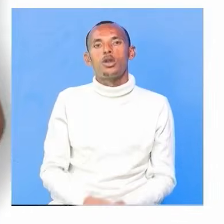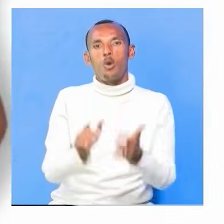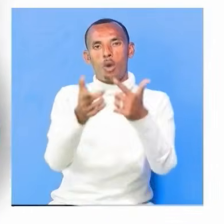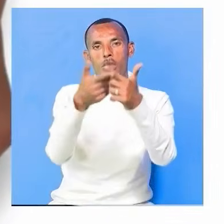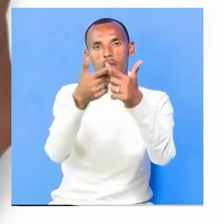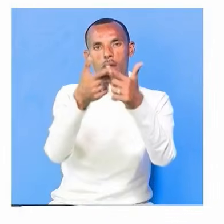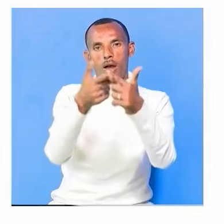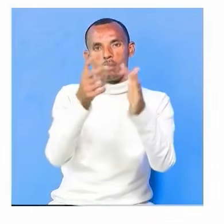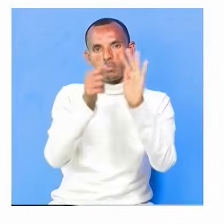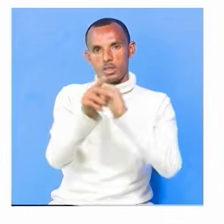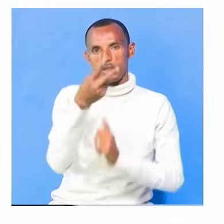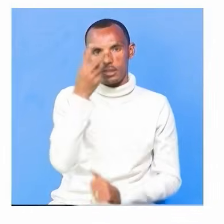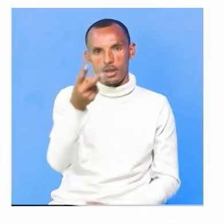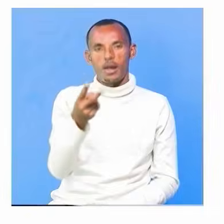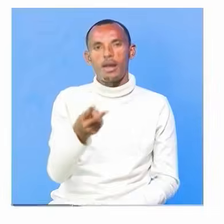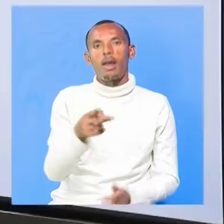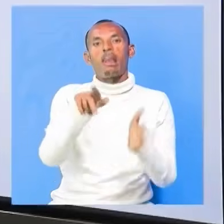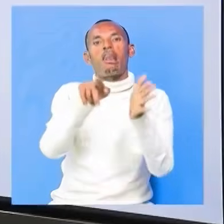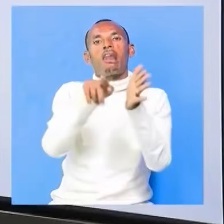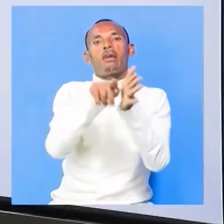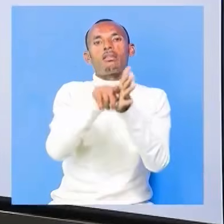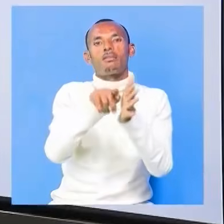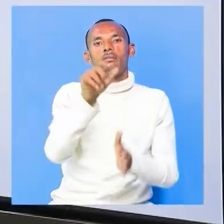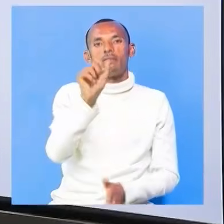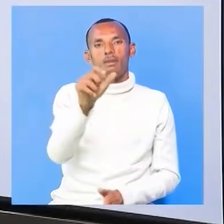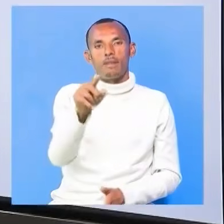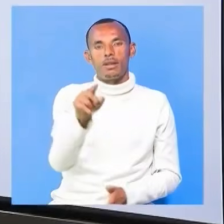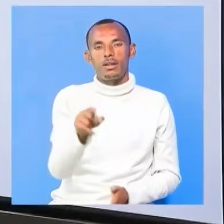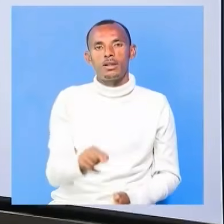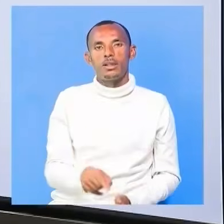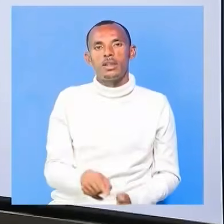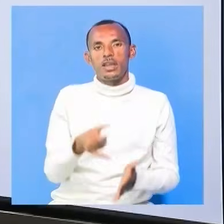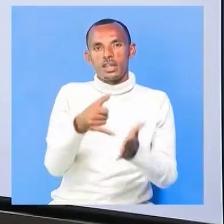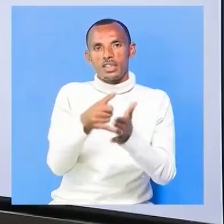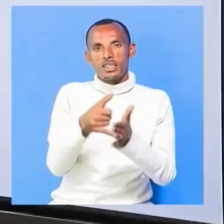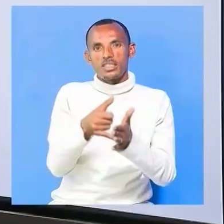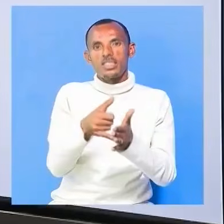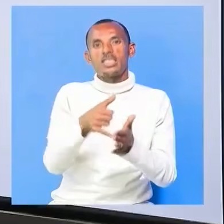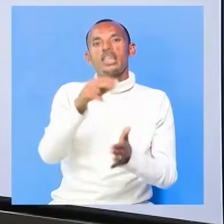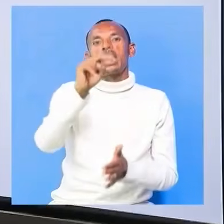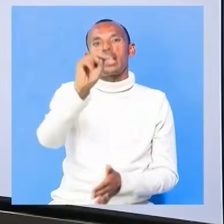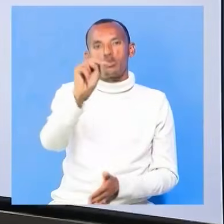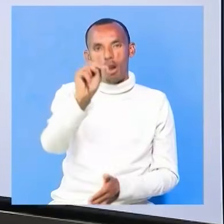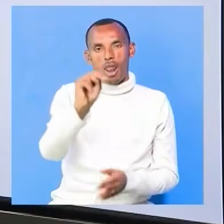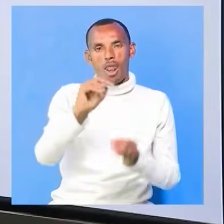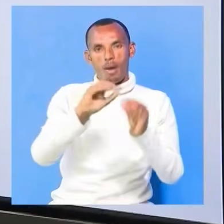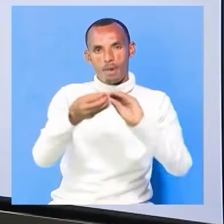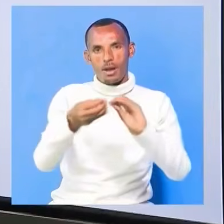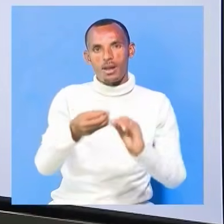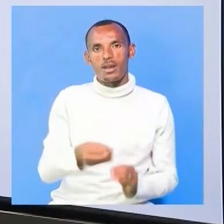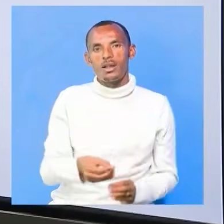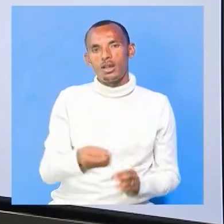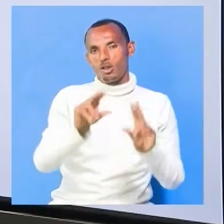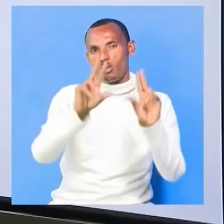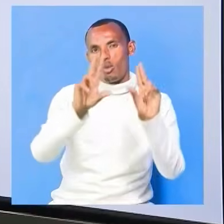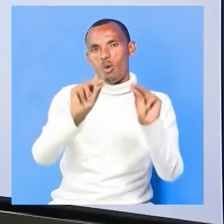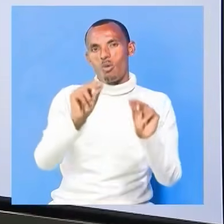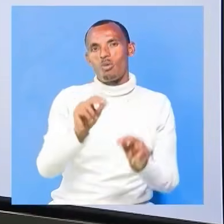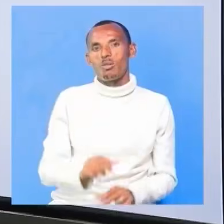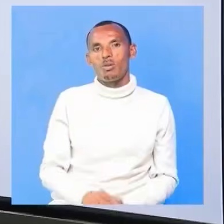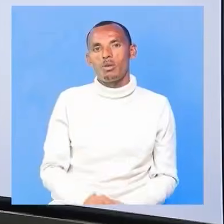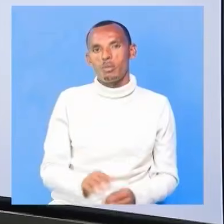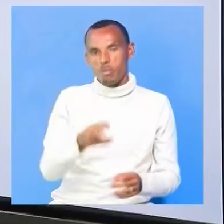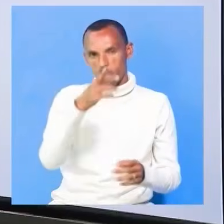Whenever you go to the second number, minus 11, is it natural number? It's